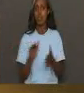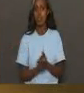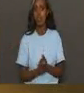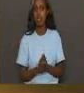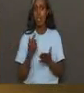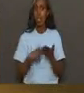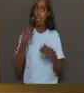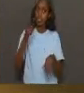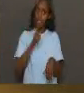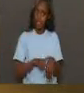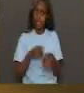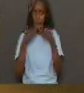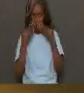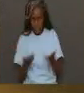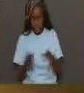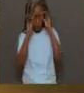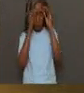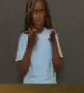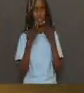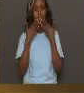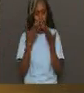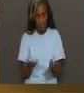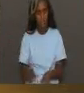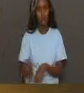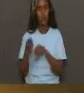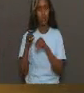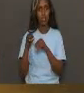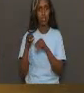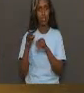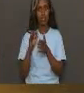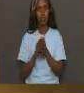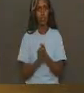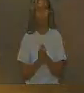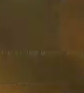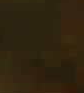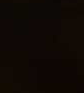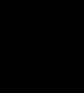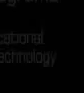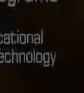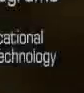Until next time, thank you, teacher. Thank you, students.